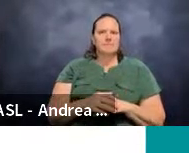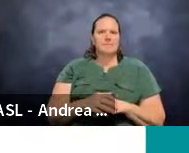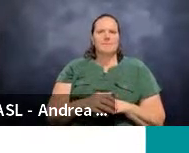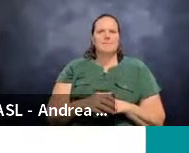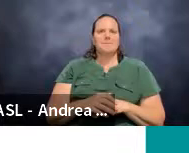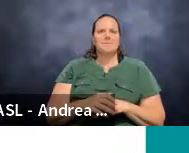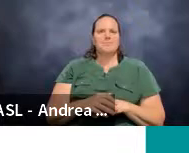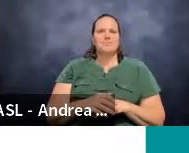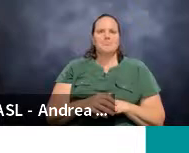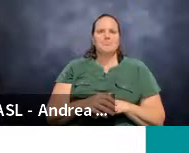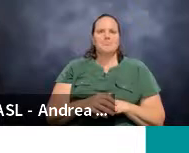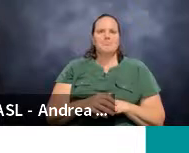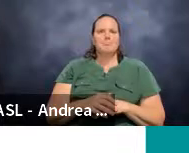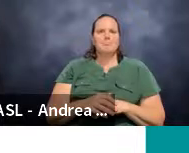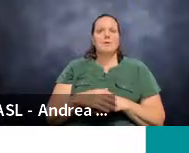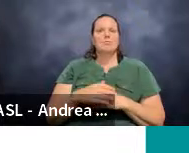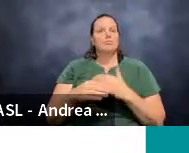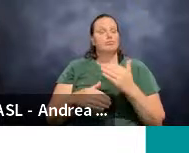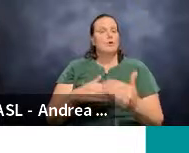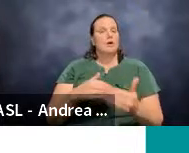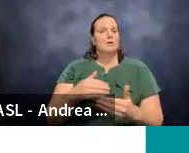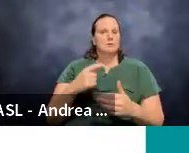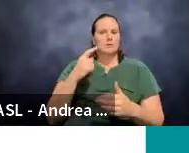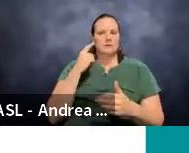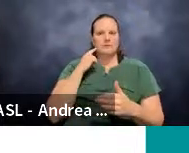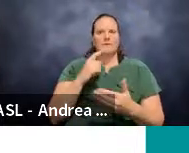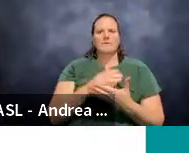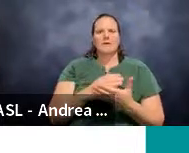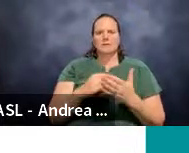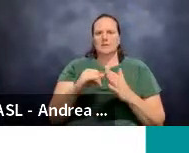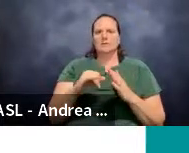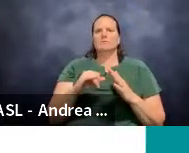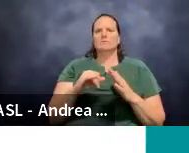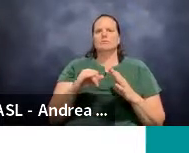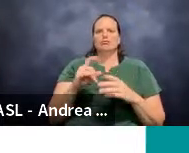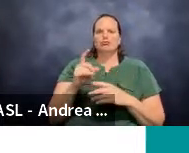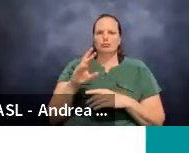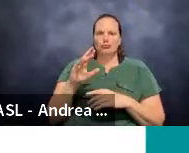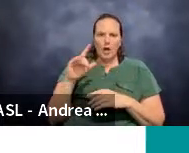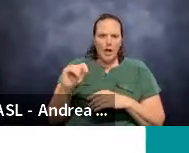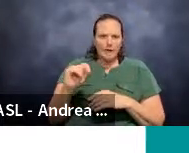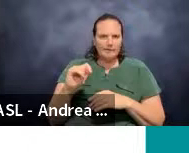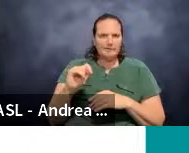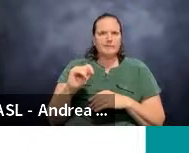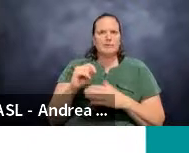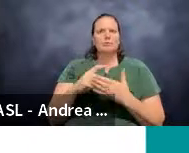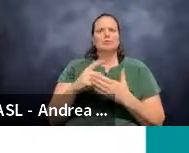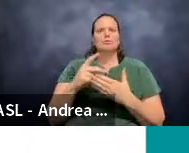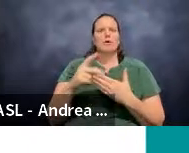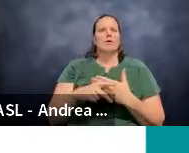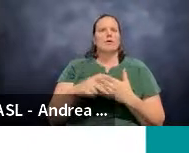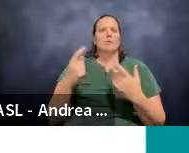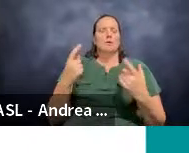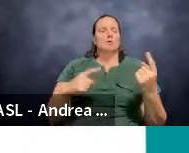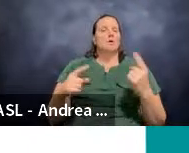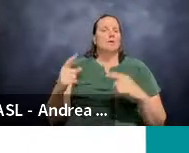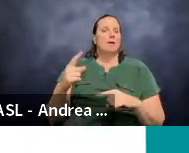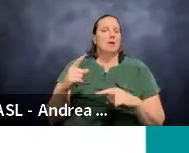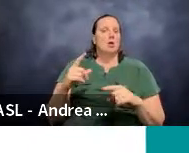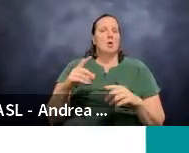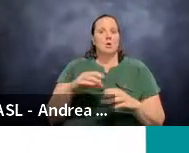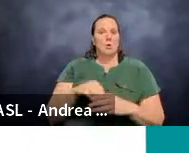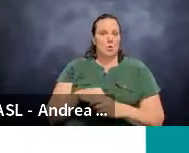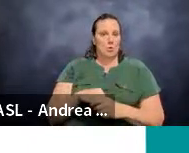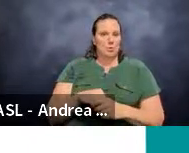step 4 in the Section 106 process, we will share a draft of the project level programmatic agreement, which will